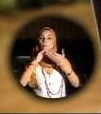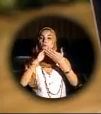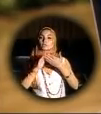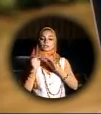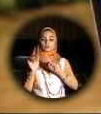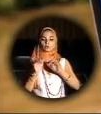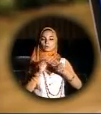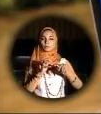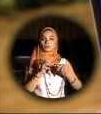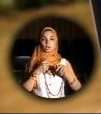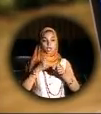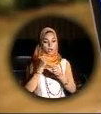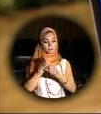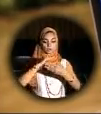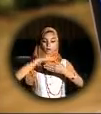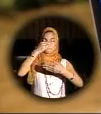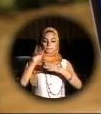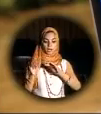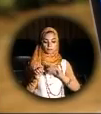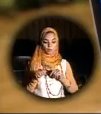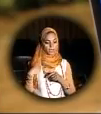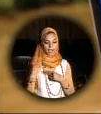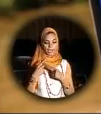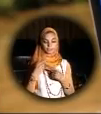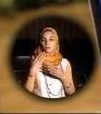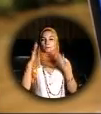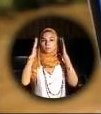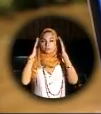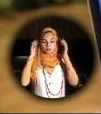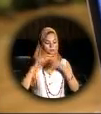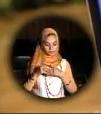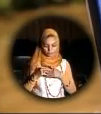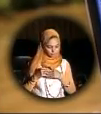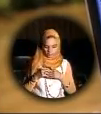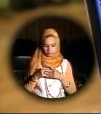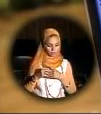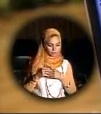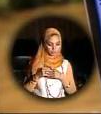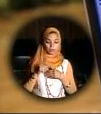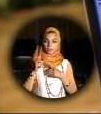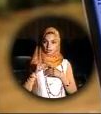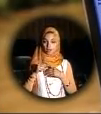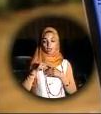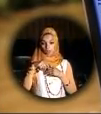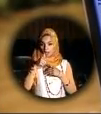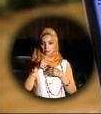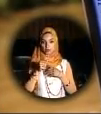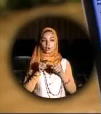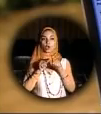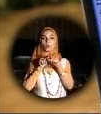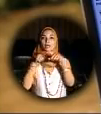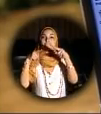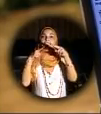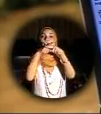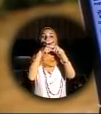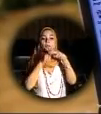mouse. I am much happier and interested in life, and I cannot live without technology anymore. Because of the computer, I have started